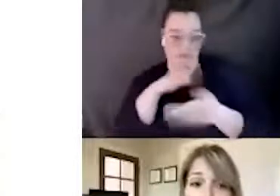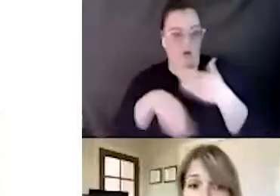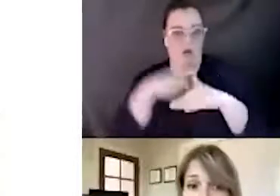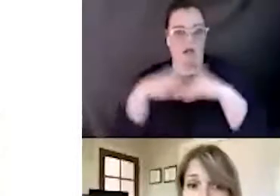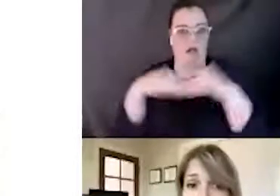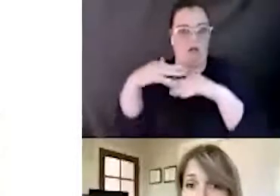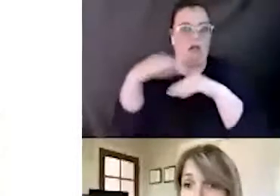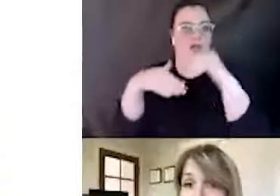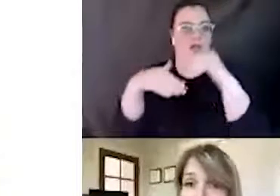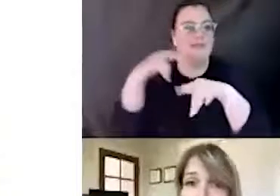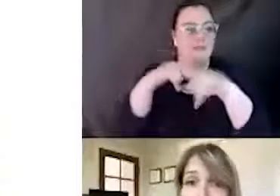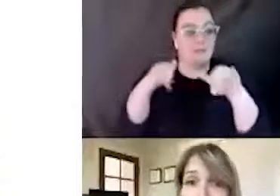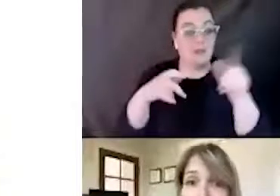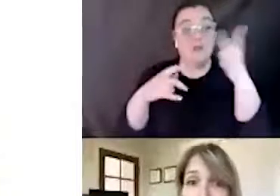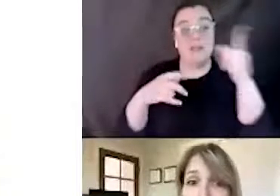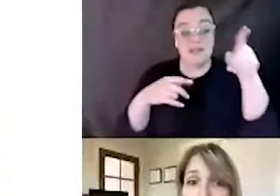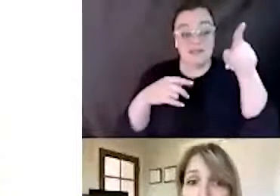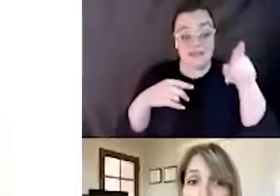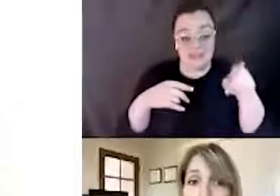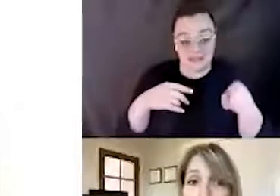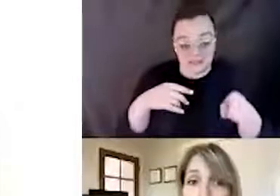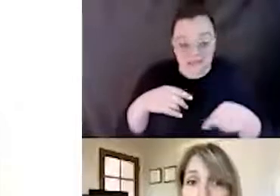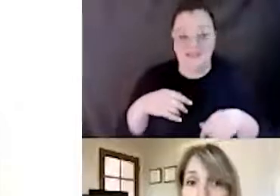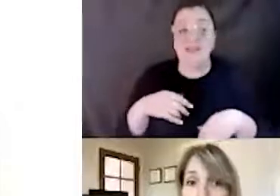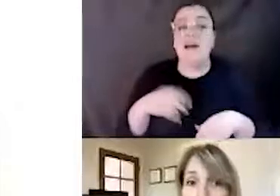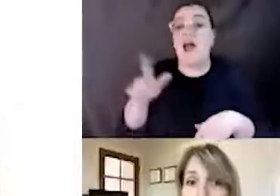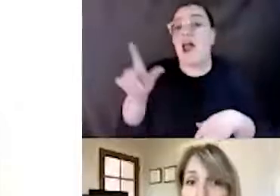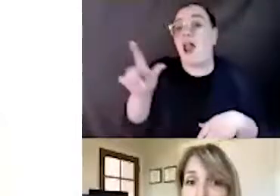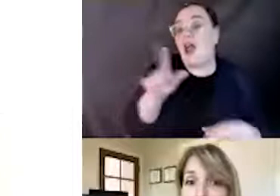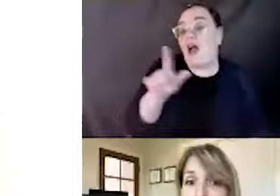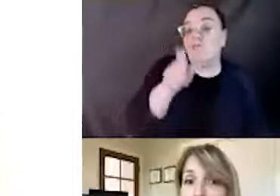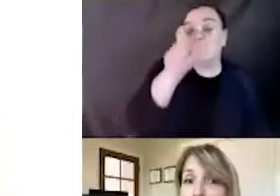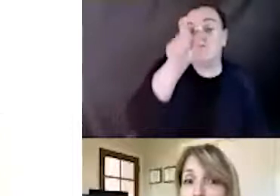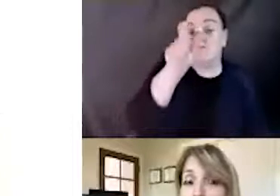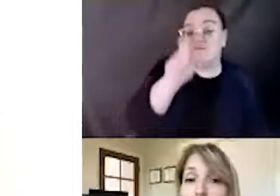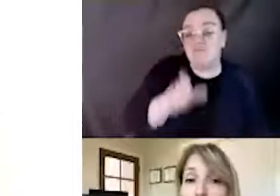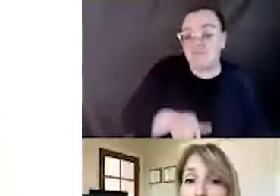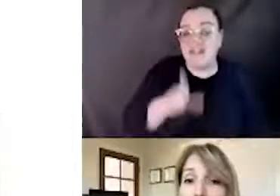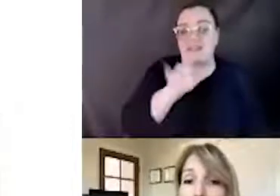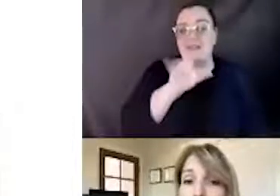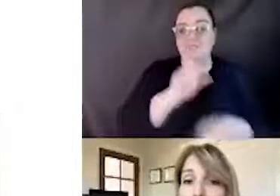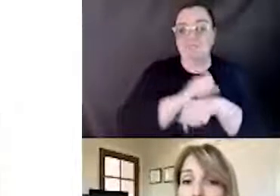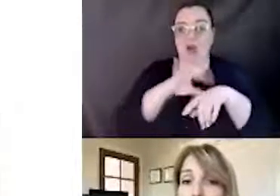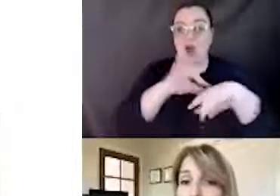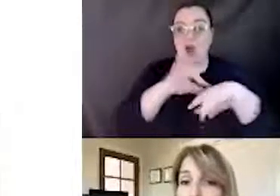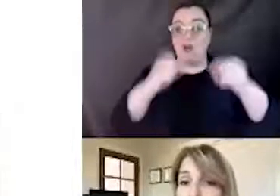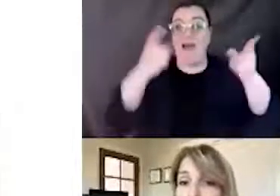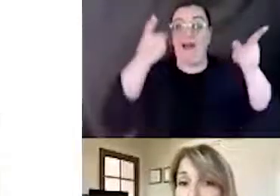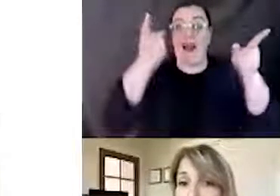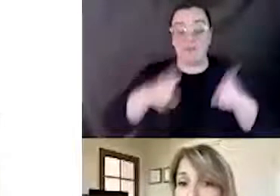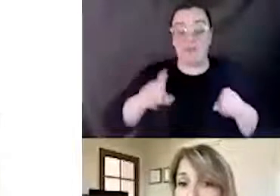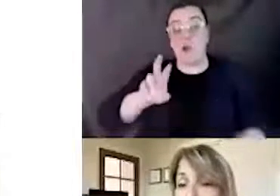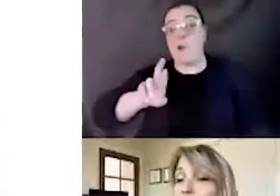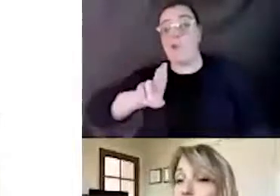And we can see here, this is one of our review tools. The columns on the left, this is from the catalog. These are the earthquakes that did happen. And on the right, this is